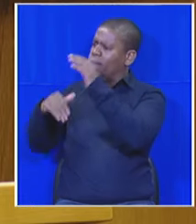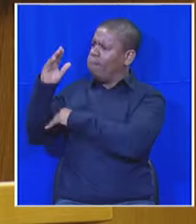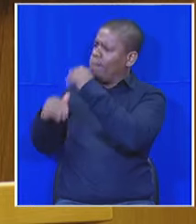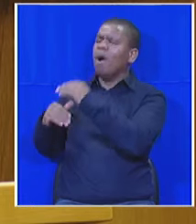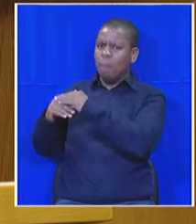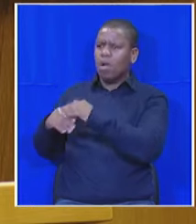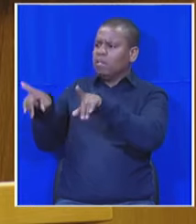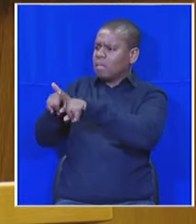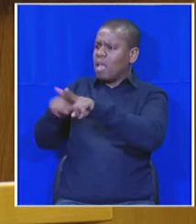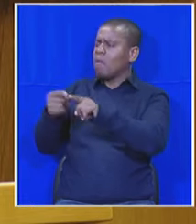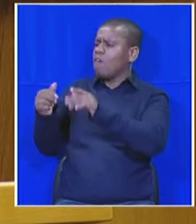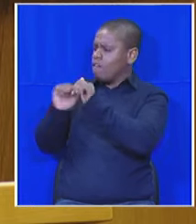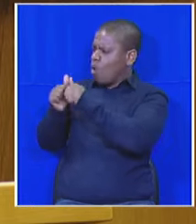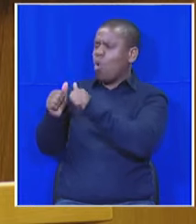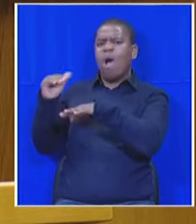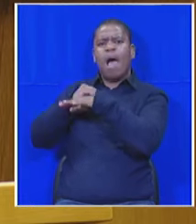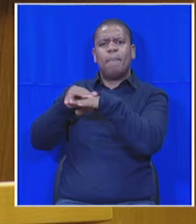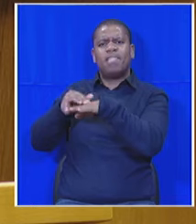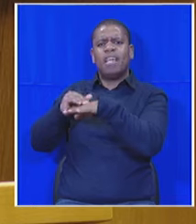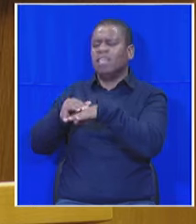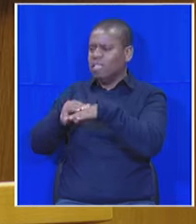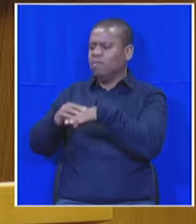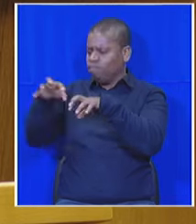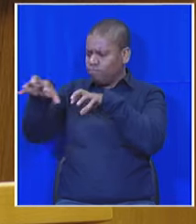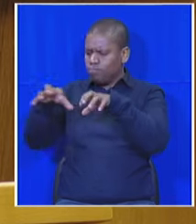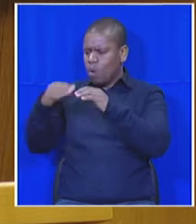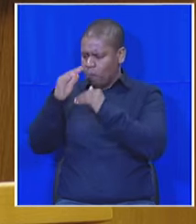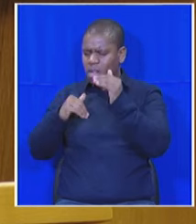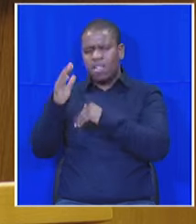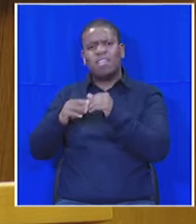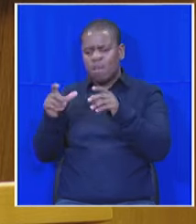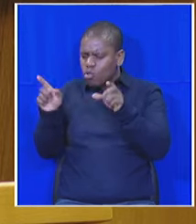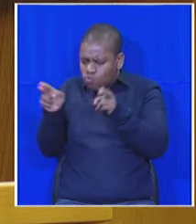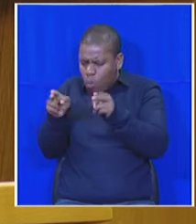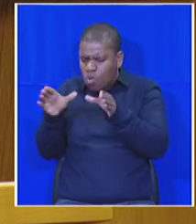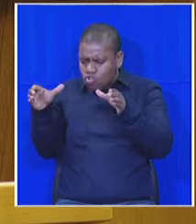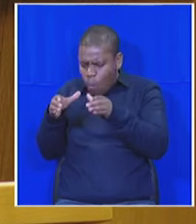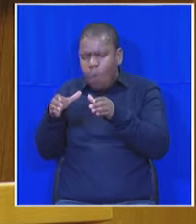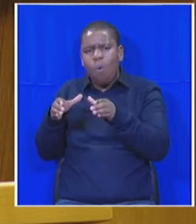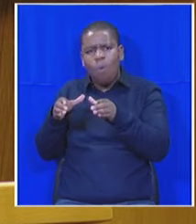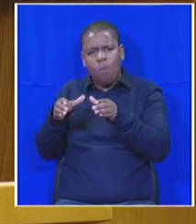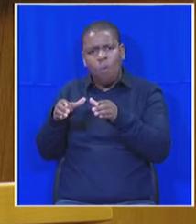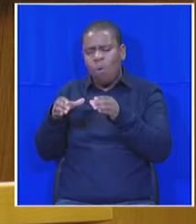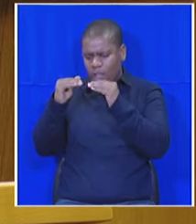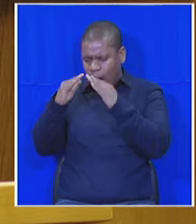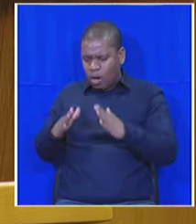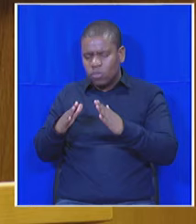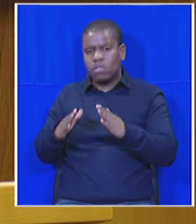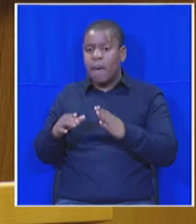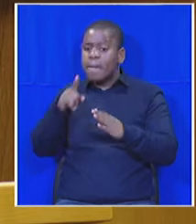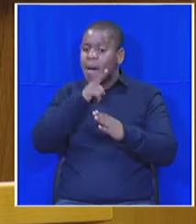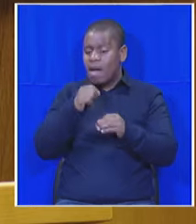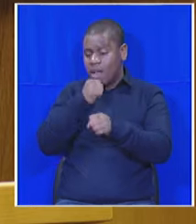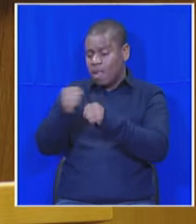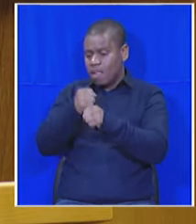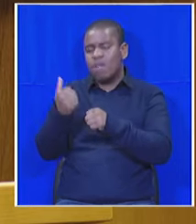apartheid spatial plans? Why is the ANC not enriching our people by giving them the title deeds to their homes?